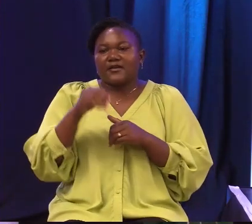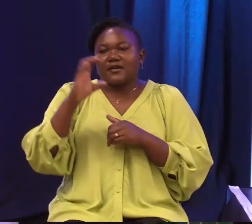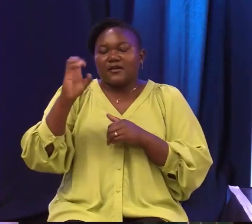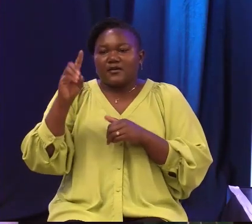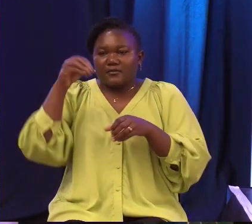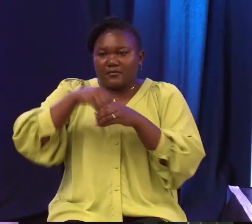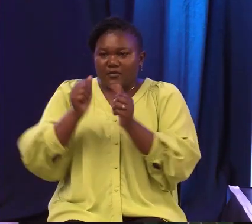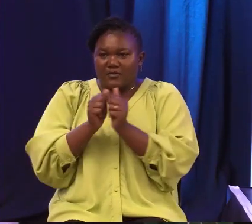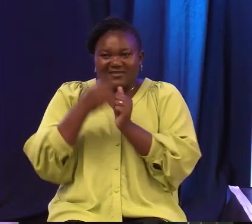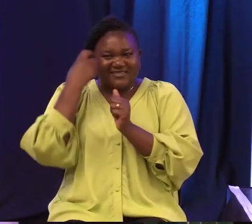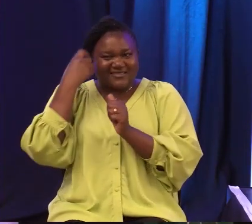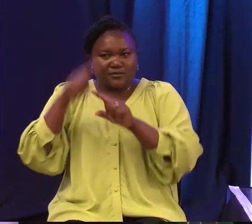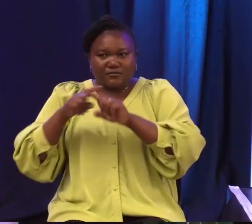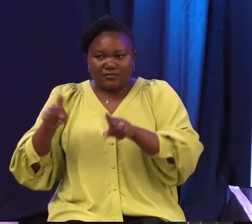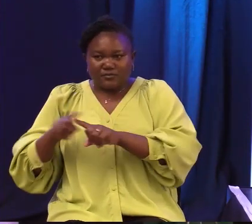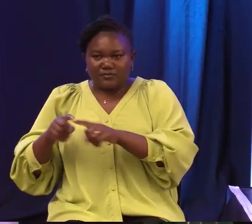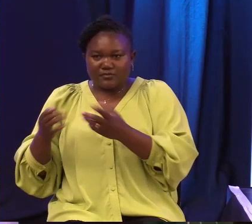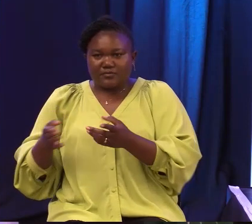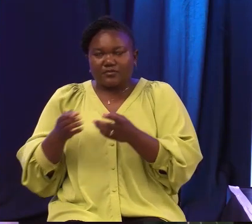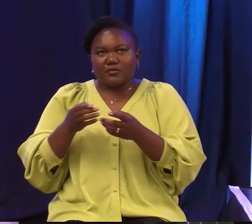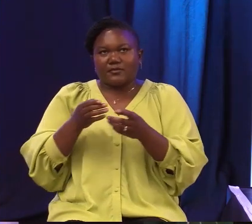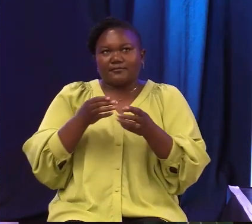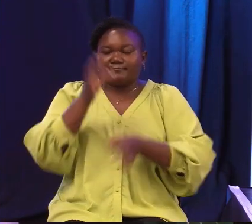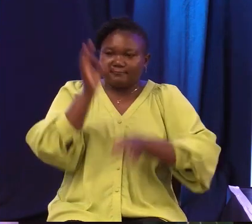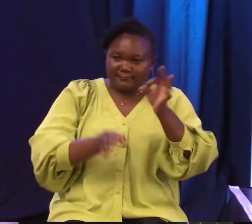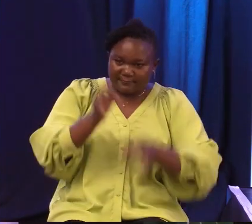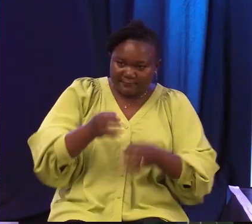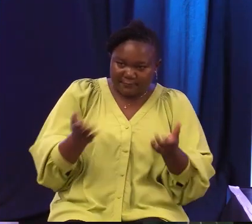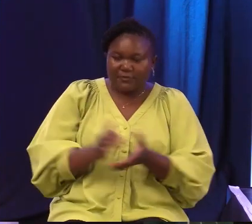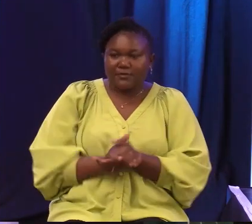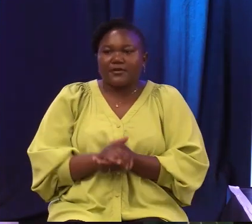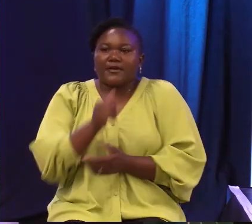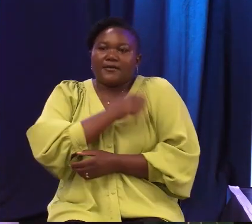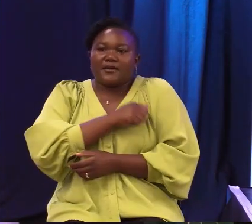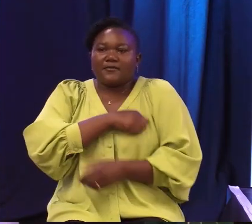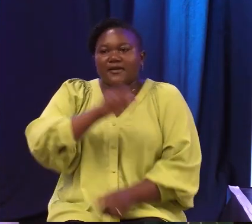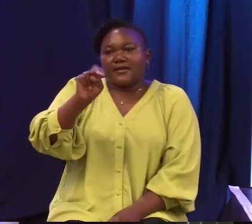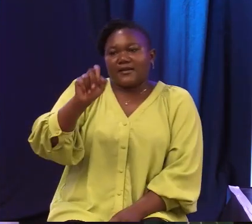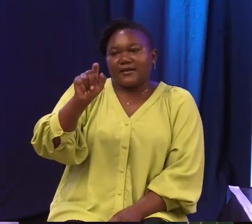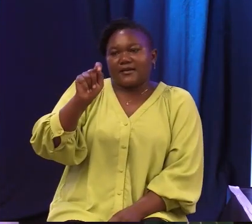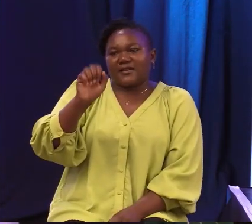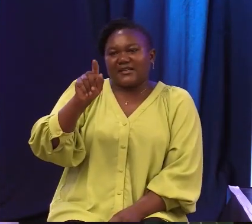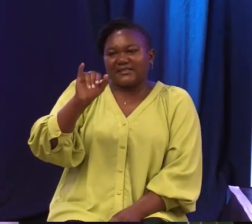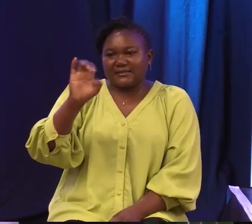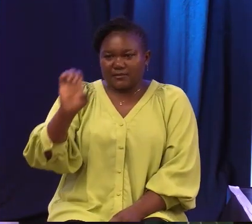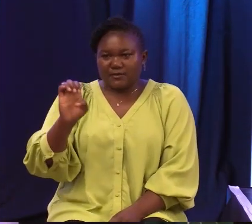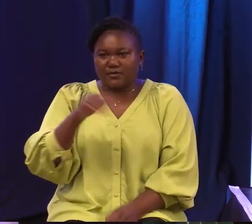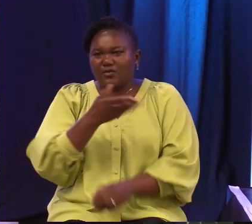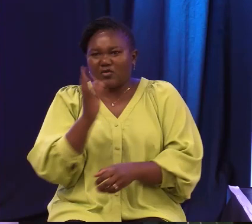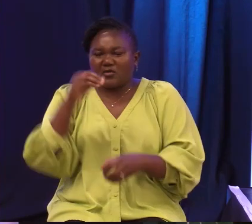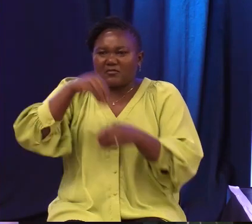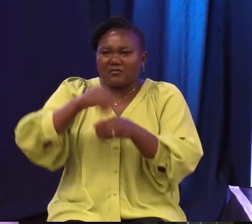Director, Ministry of Justice, Ms. Natalie Rasman, Resident Representative of